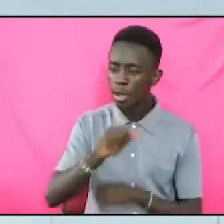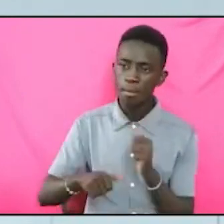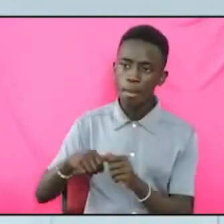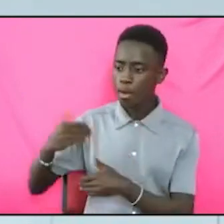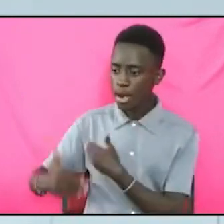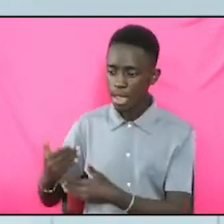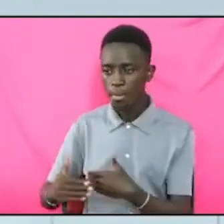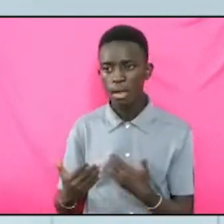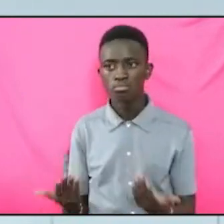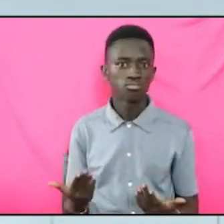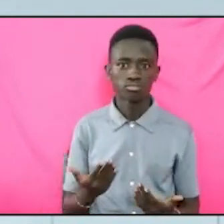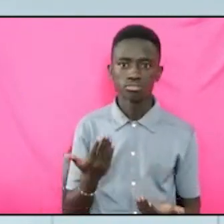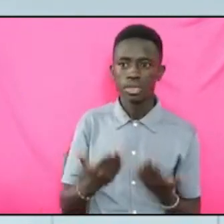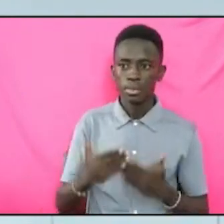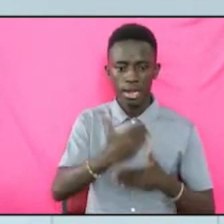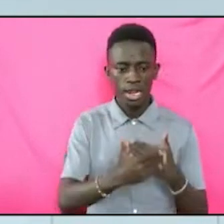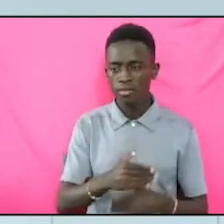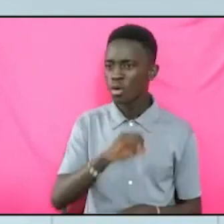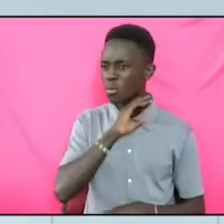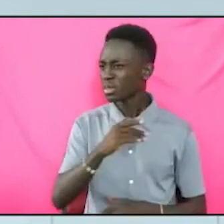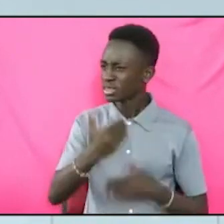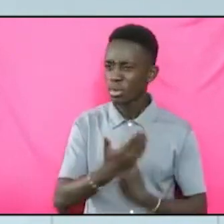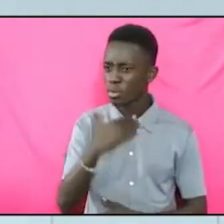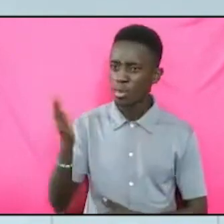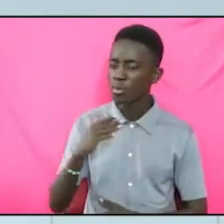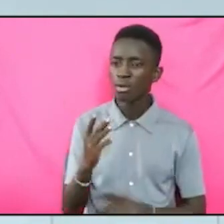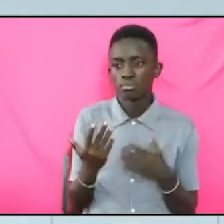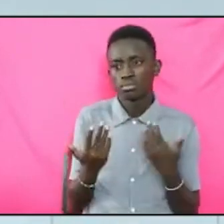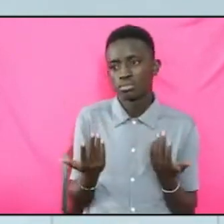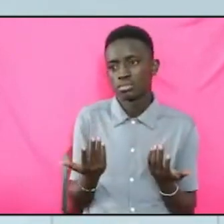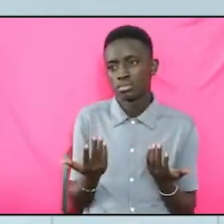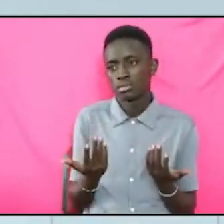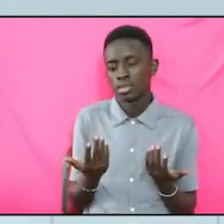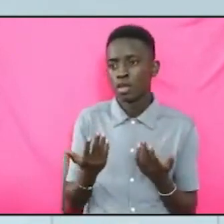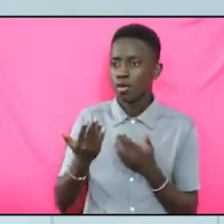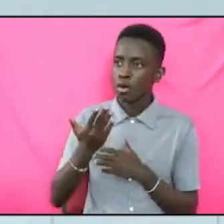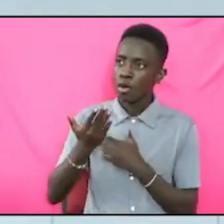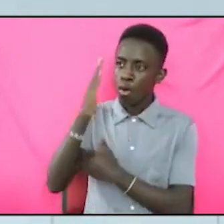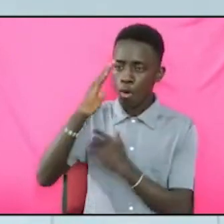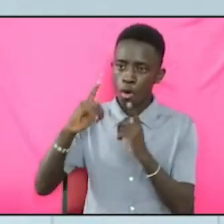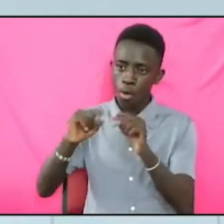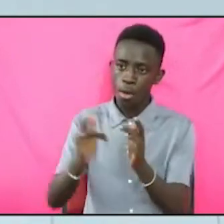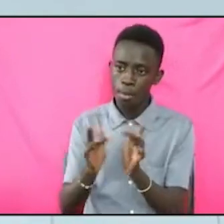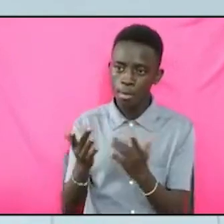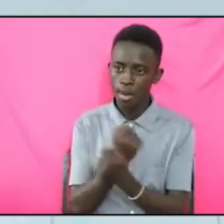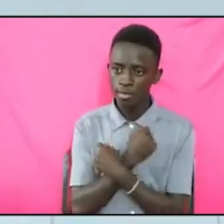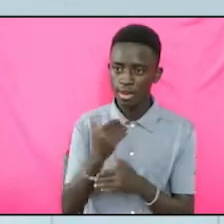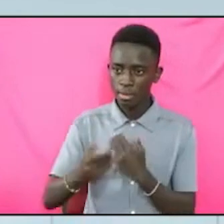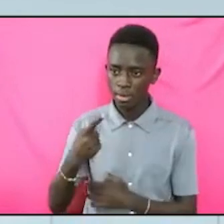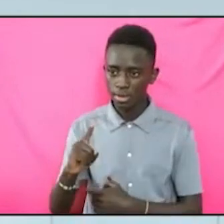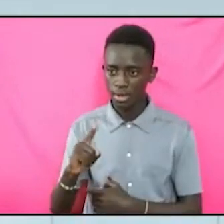neighbors that God brings to help us improve our prayer life. Stop complaining about them. Improve your prayer